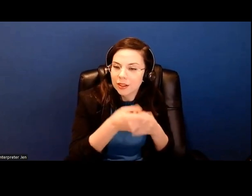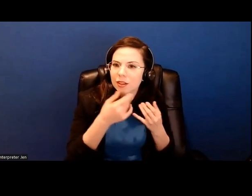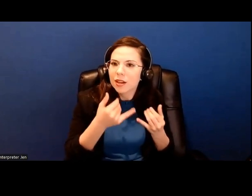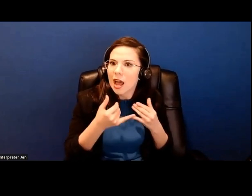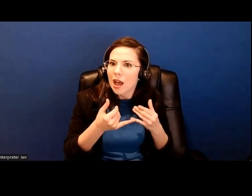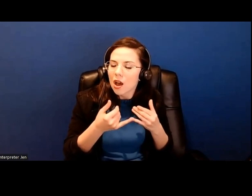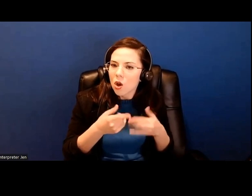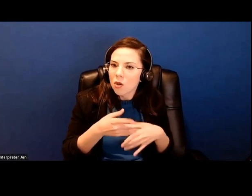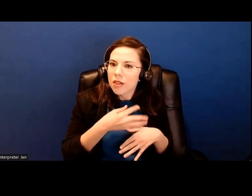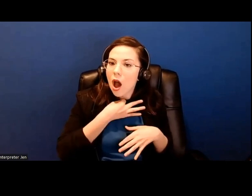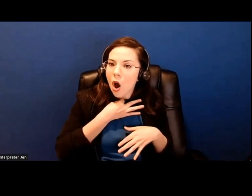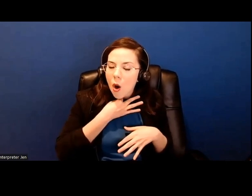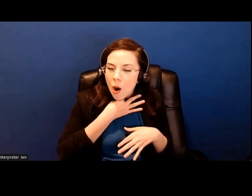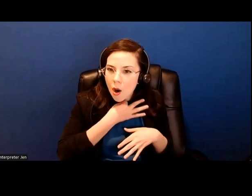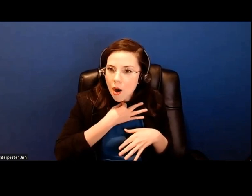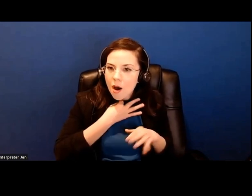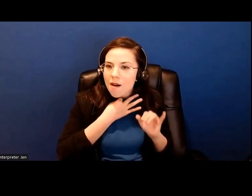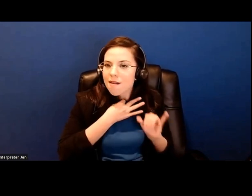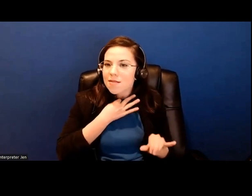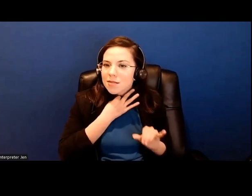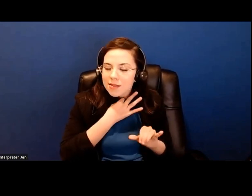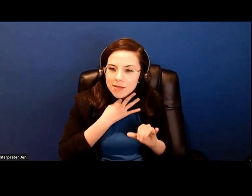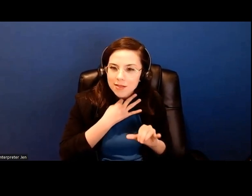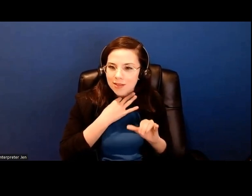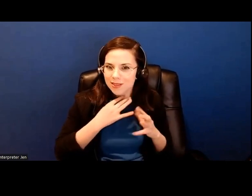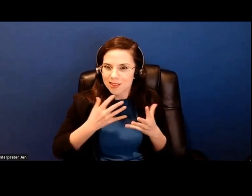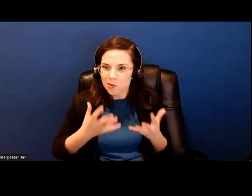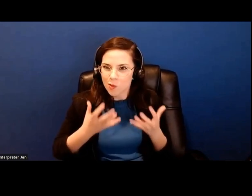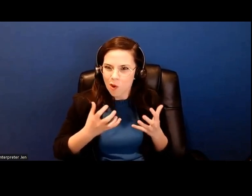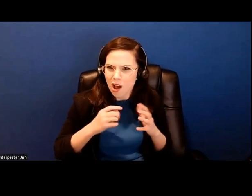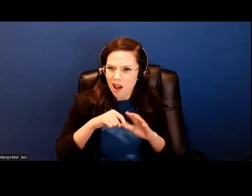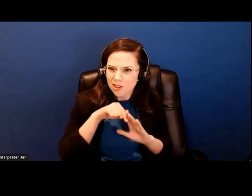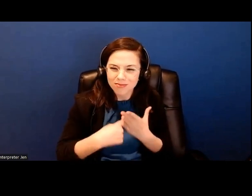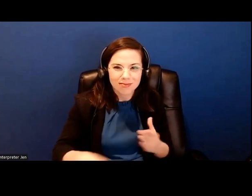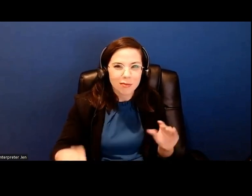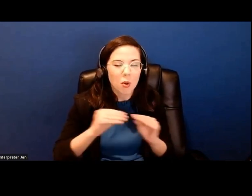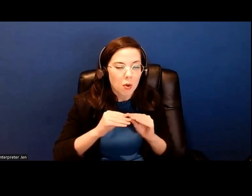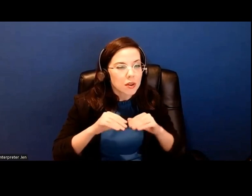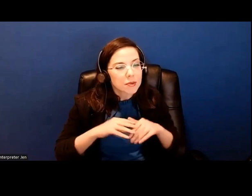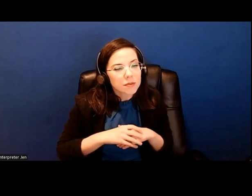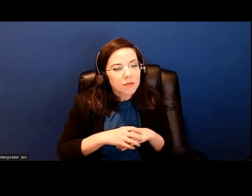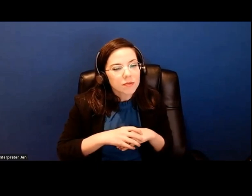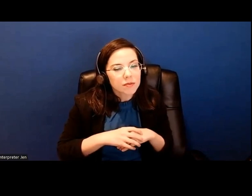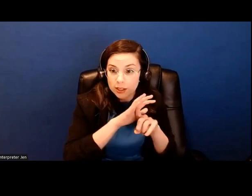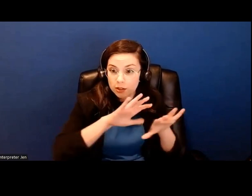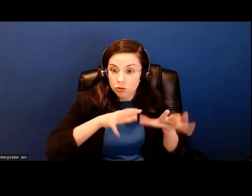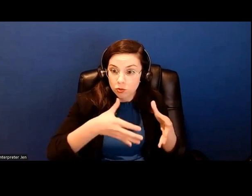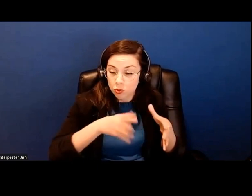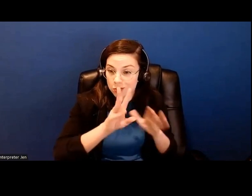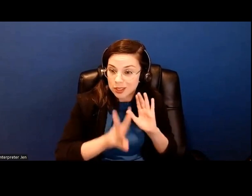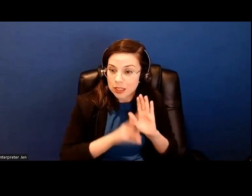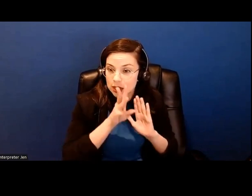curiosity and a level of like desire to dig deeper. From the orientation